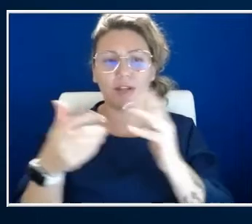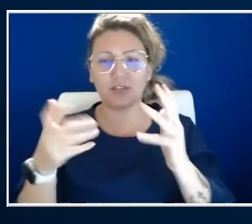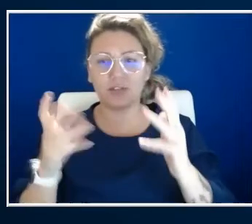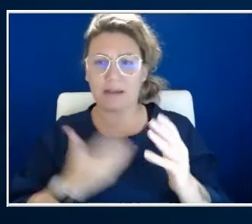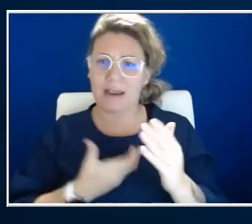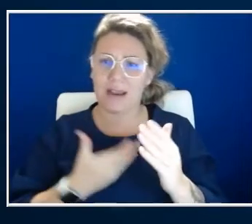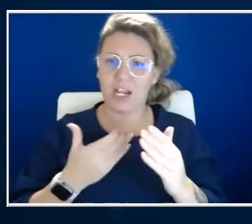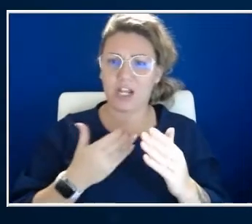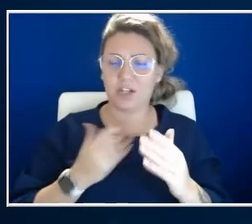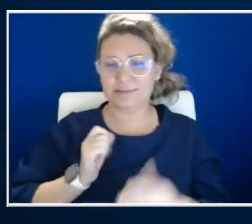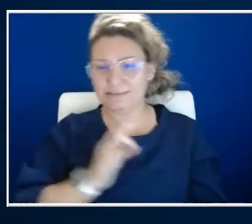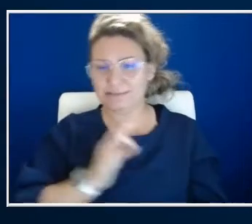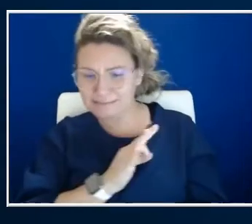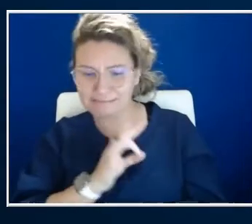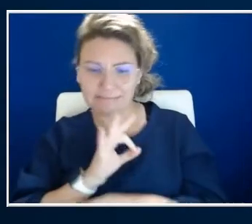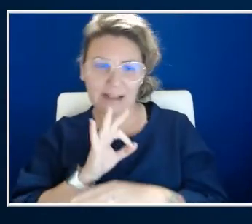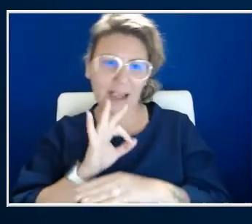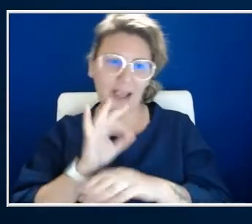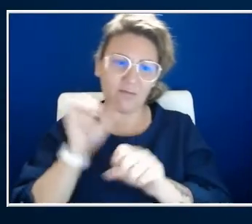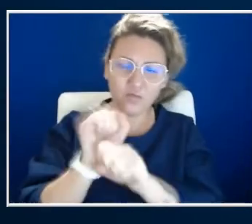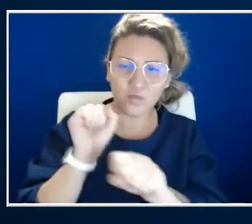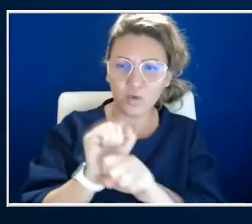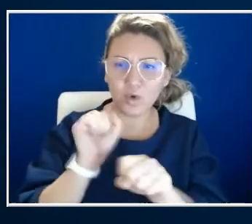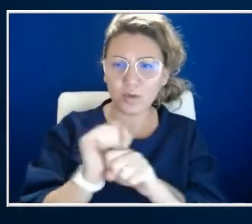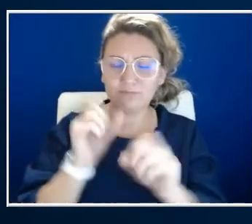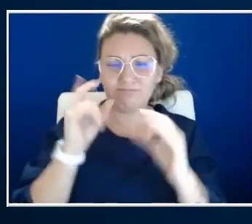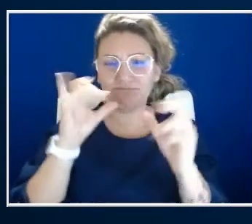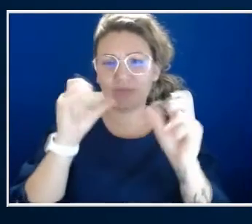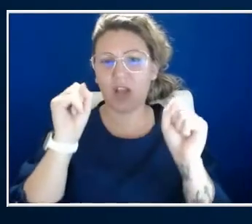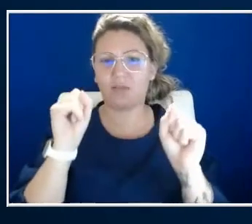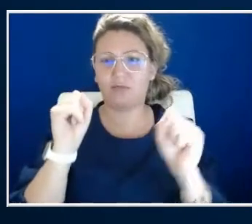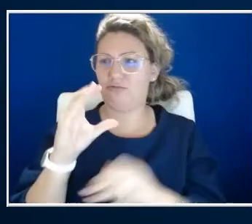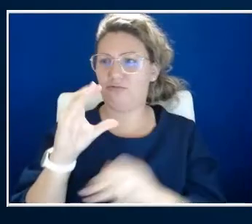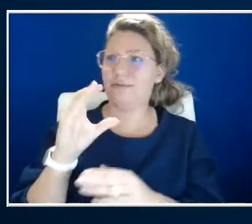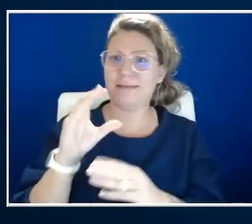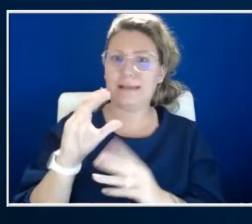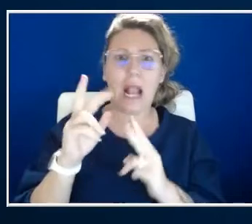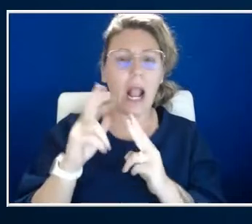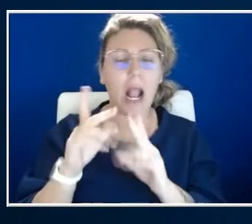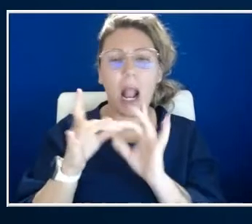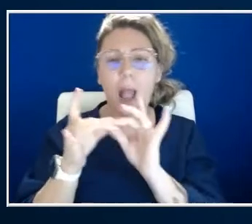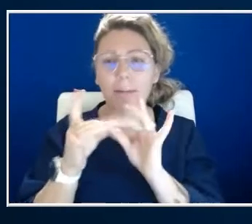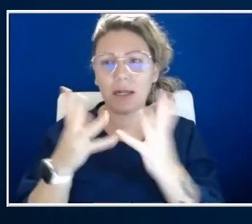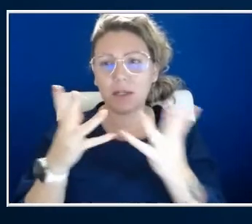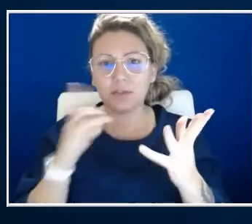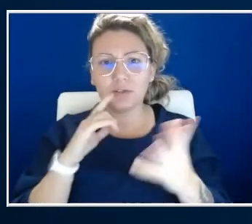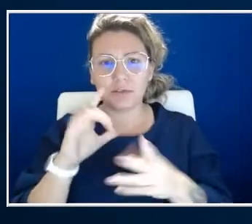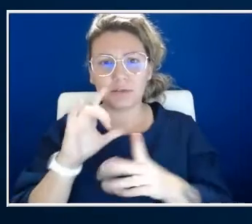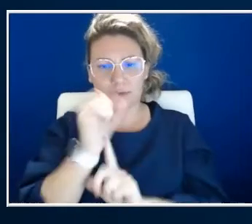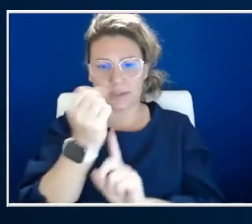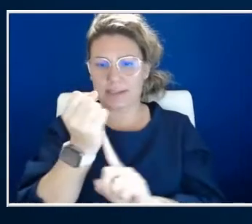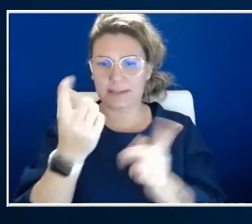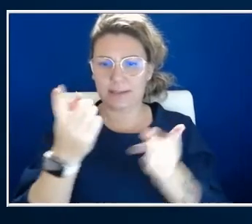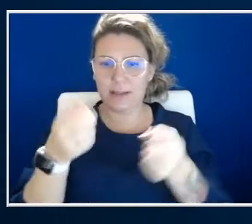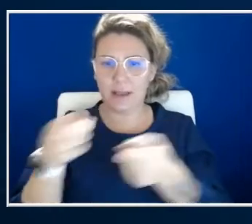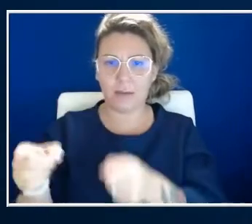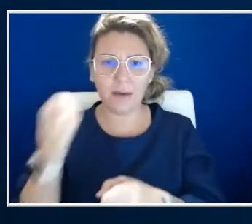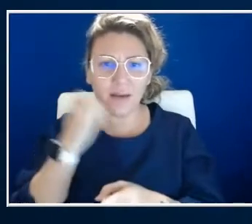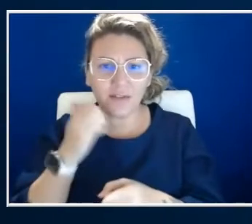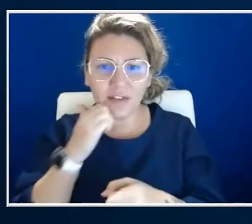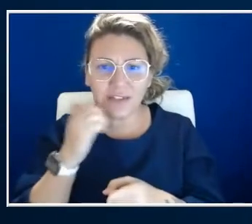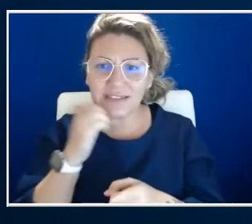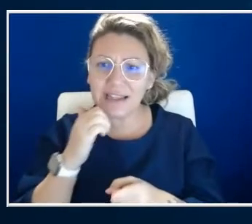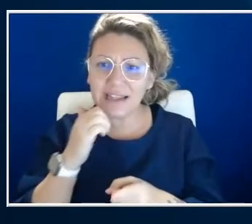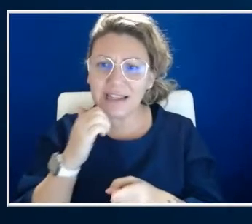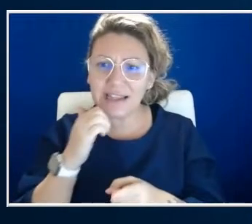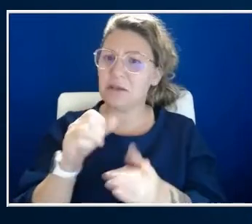and staff is incredible. There are combo cases going on in the ORs every day, and that demonstrates the incredible comprehensive